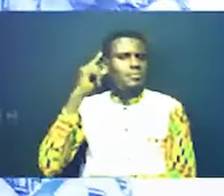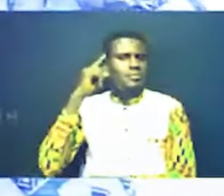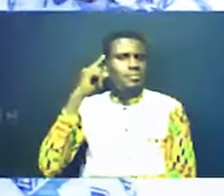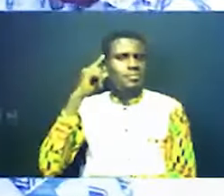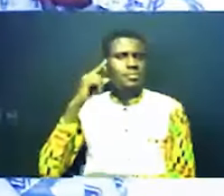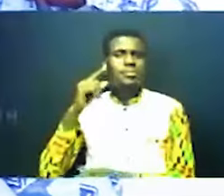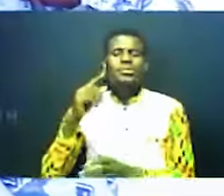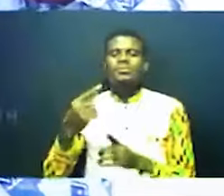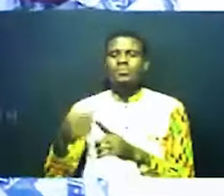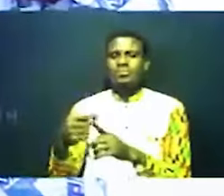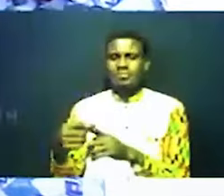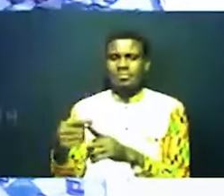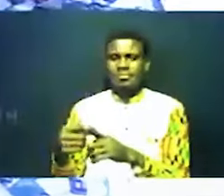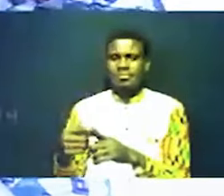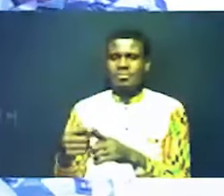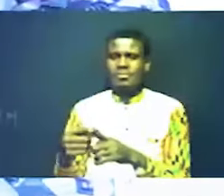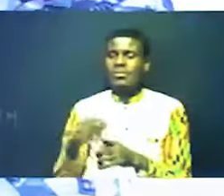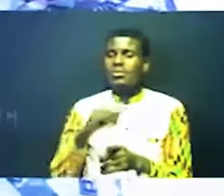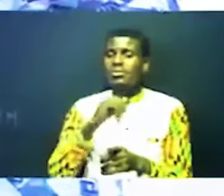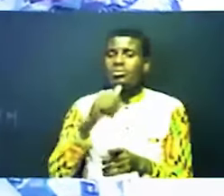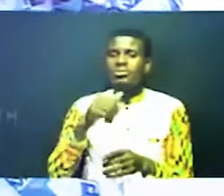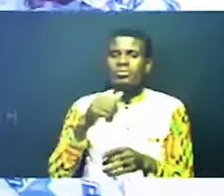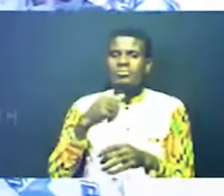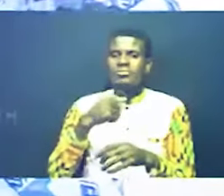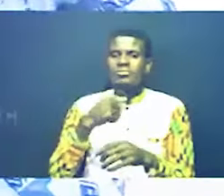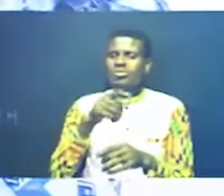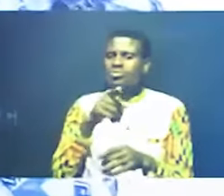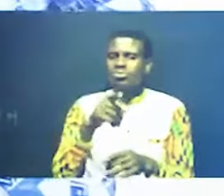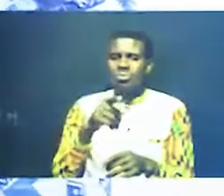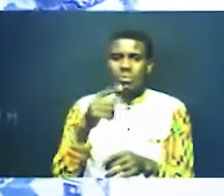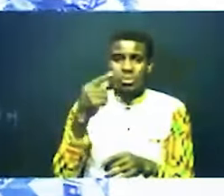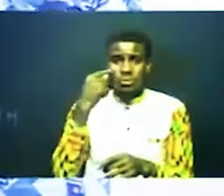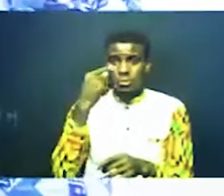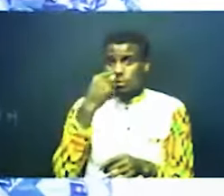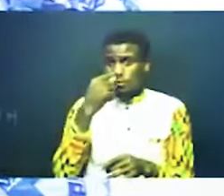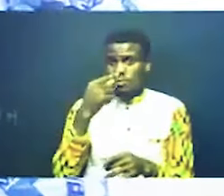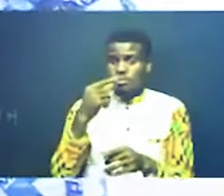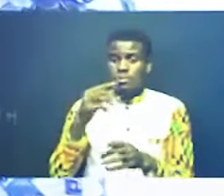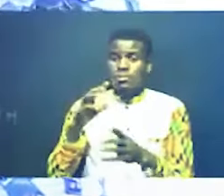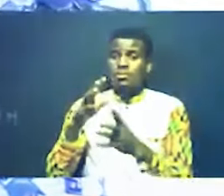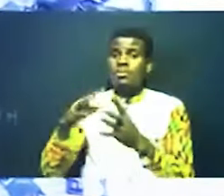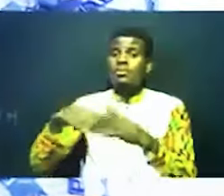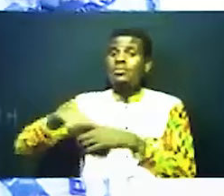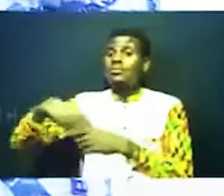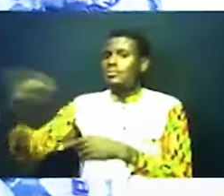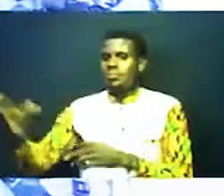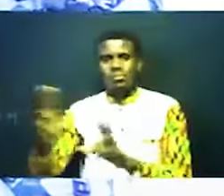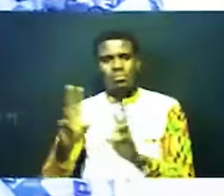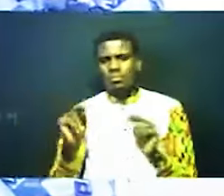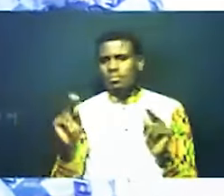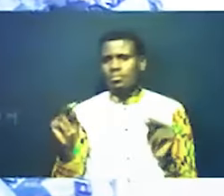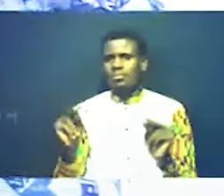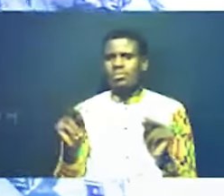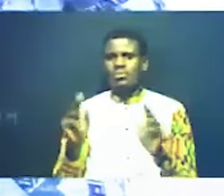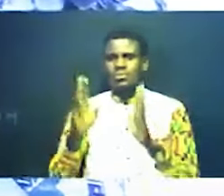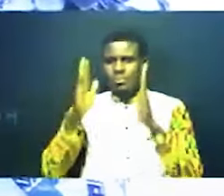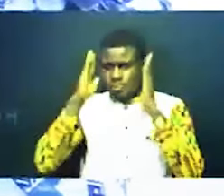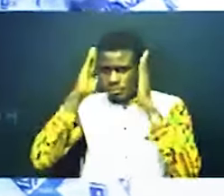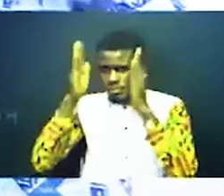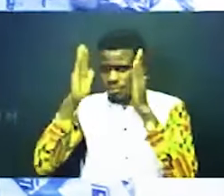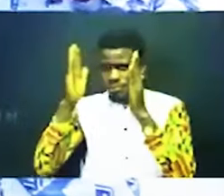words. Do not let them out of your sight. So pay attention to what I